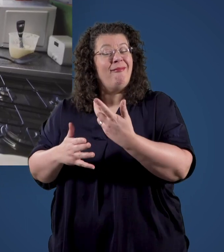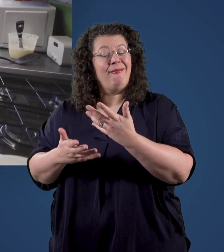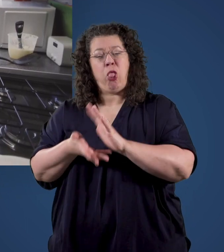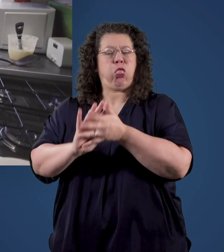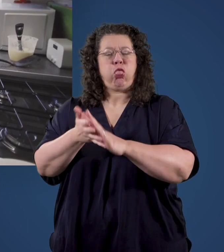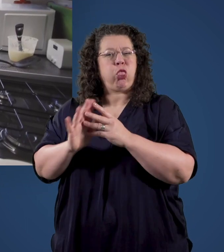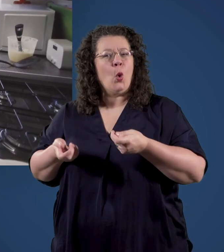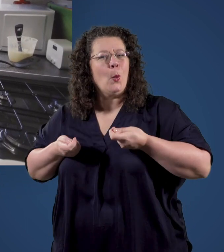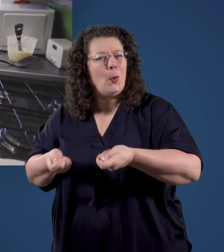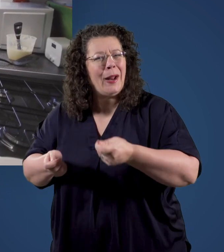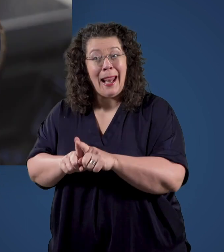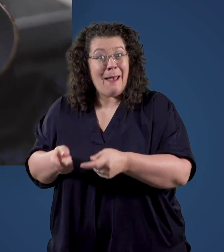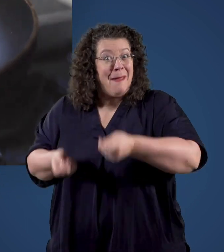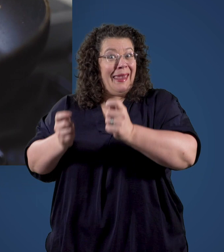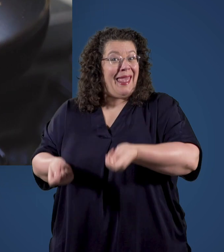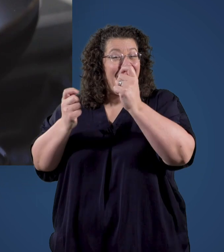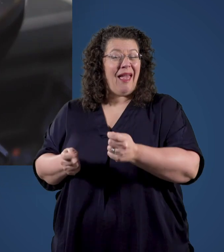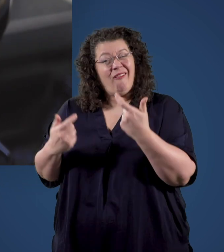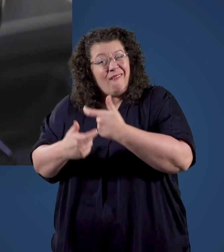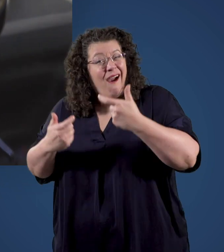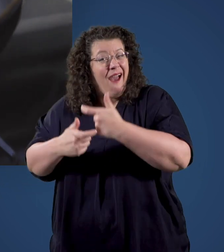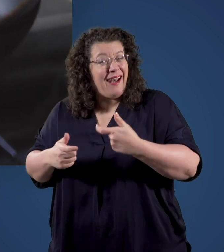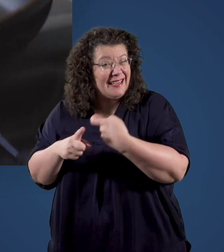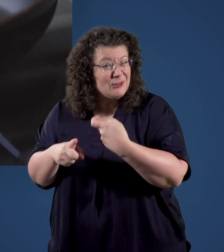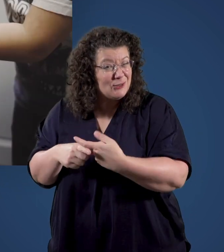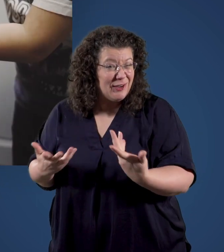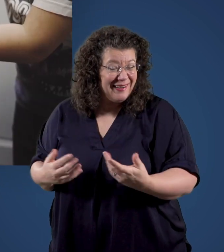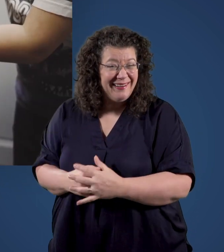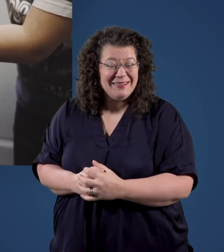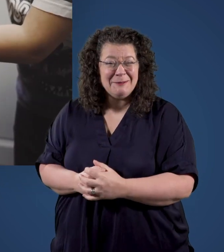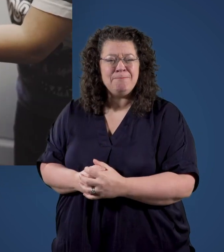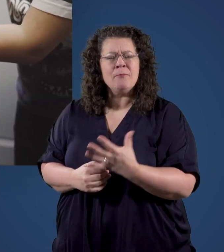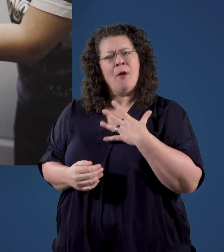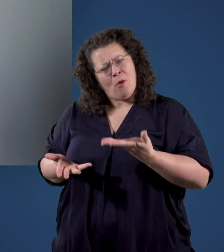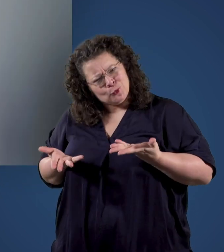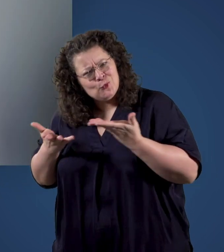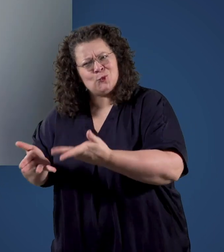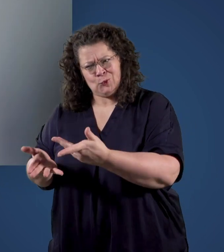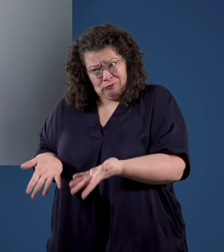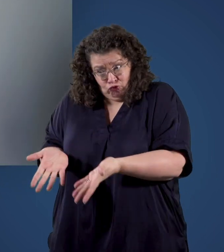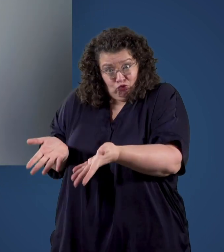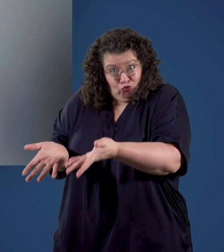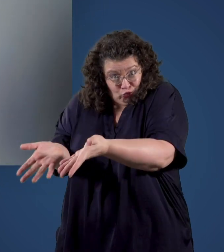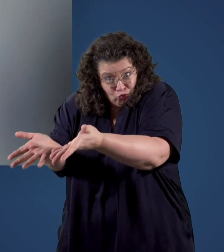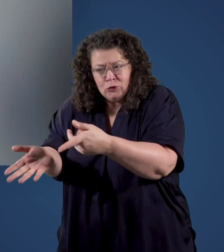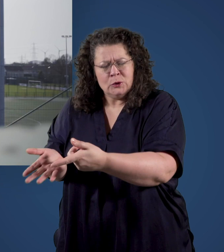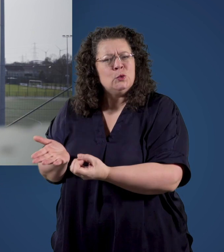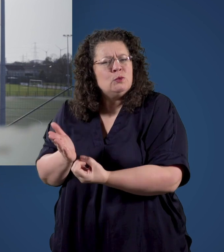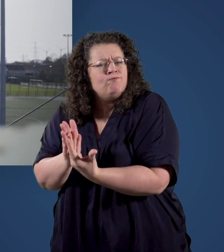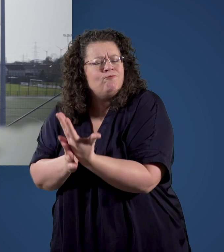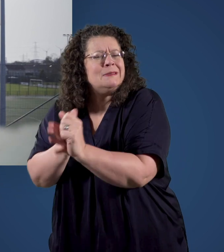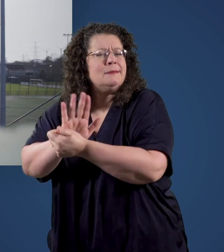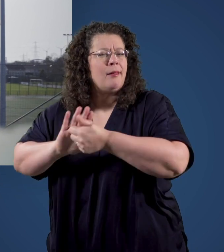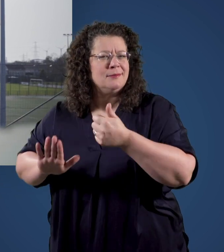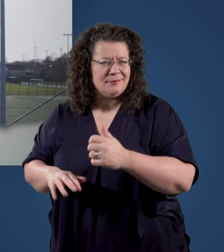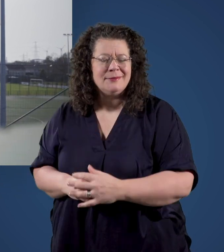kitchen. Hooray! And I try to let him do as much as he can to pass skills.